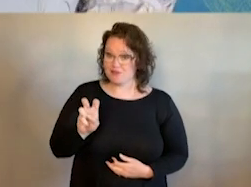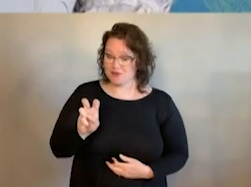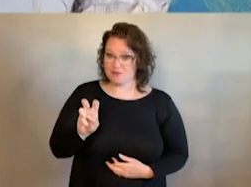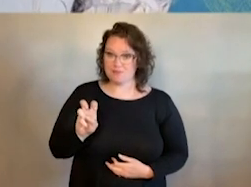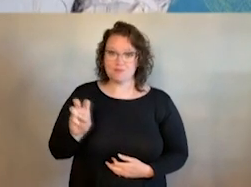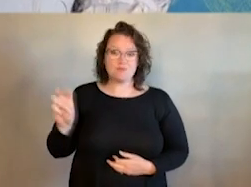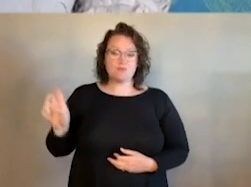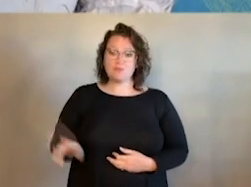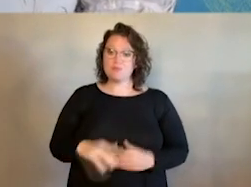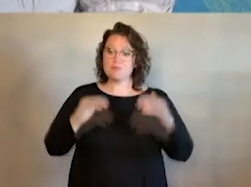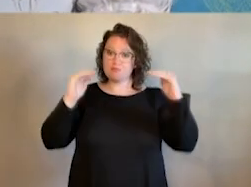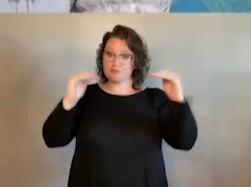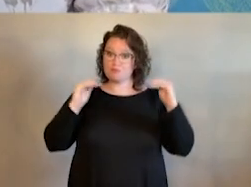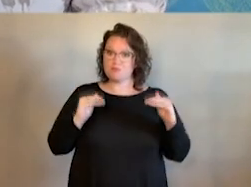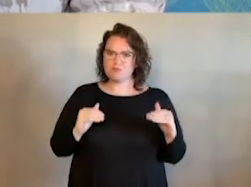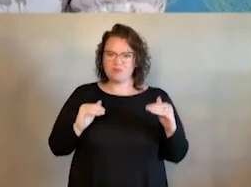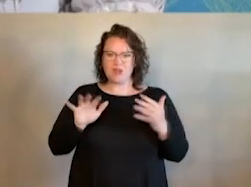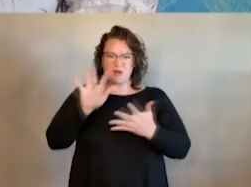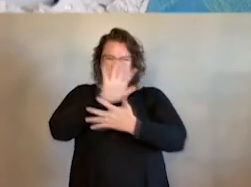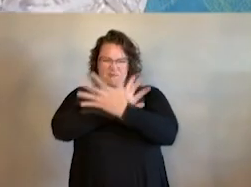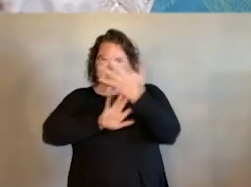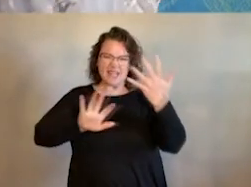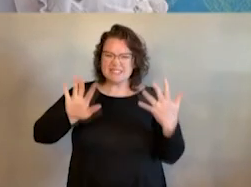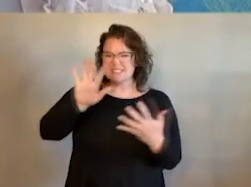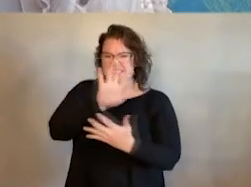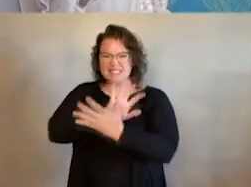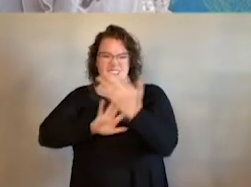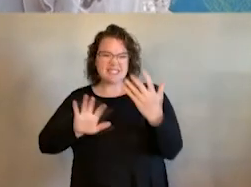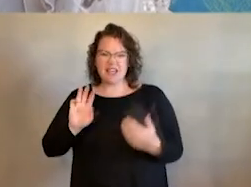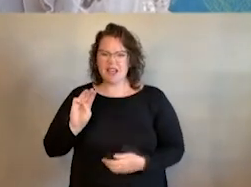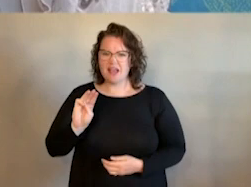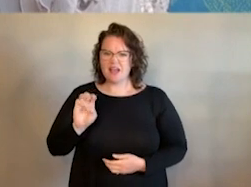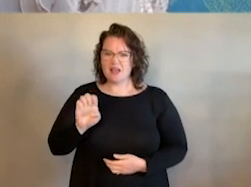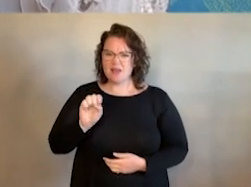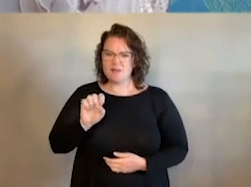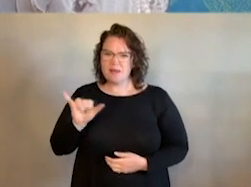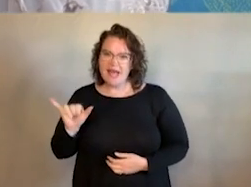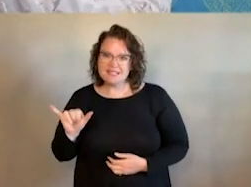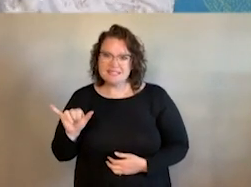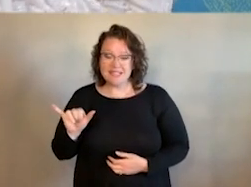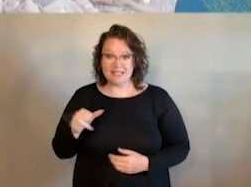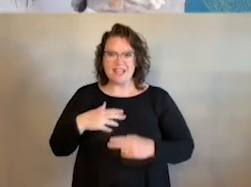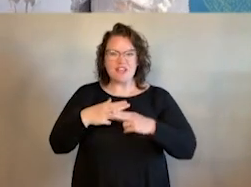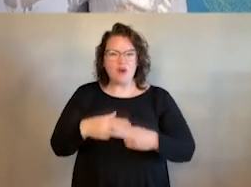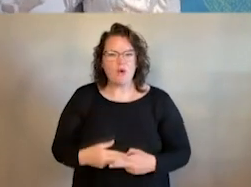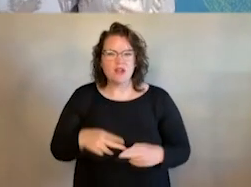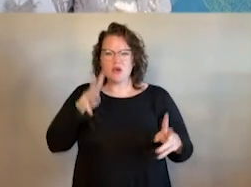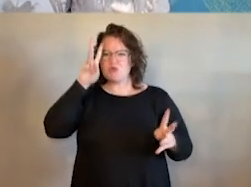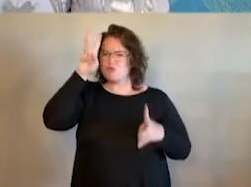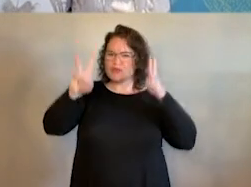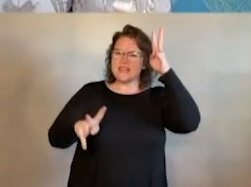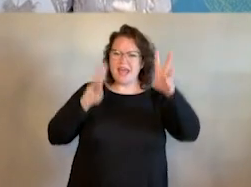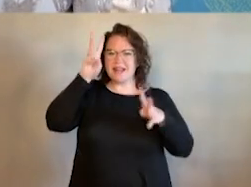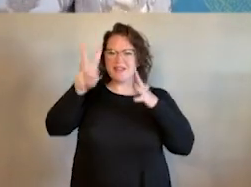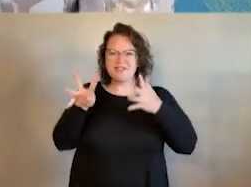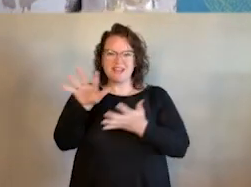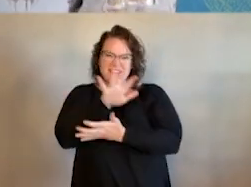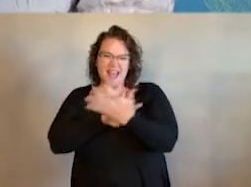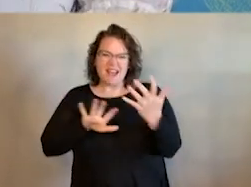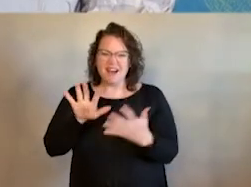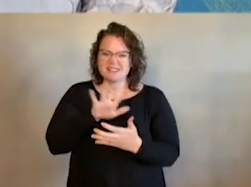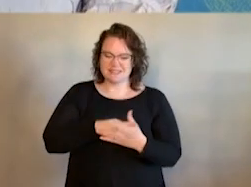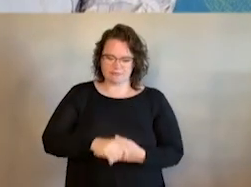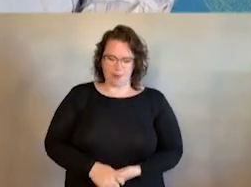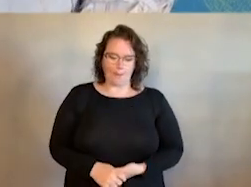He also used the adjective messy. Oh, it was so messy, creative chaos.